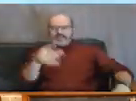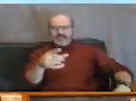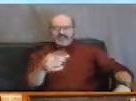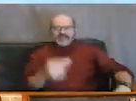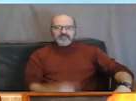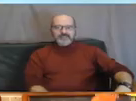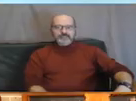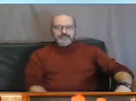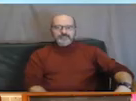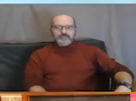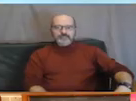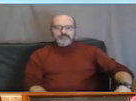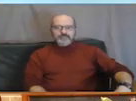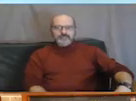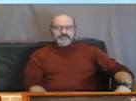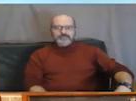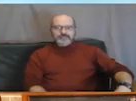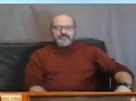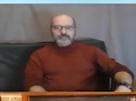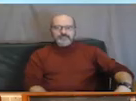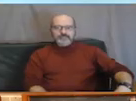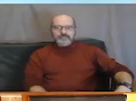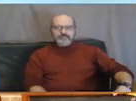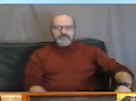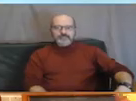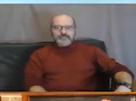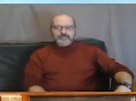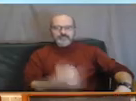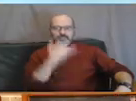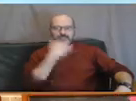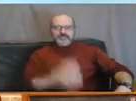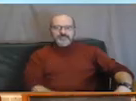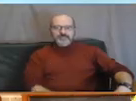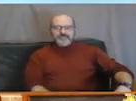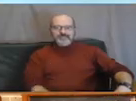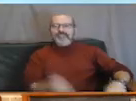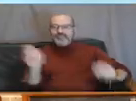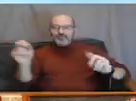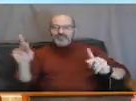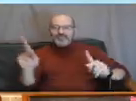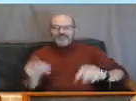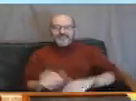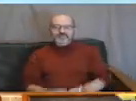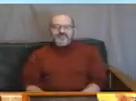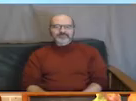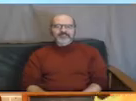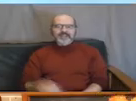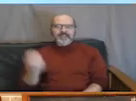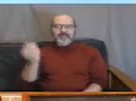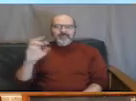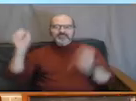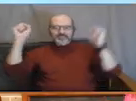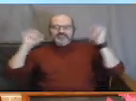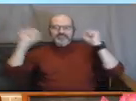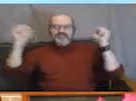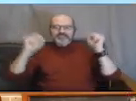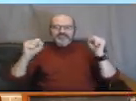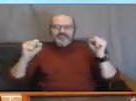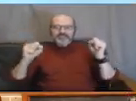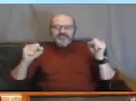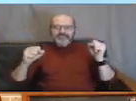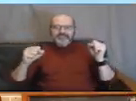Here we go. It just looks like this. Oops. It's okay. So Staley, get back in